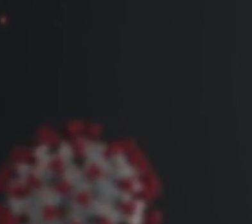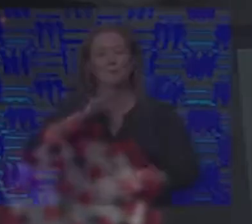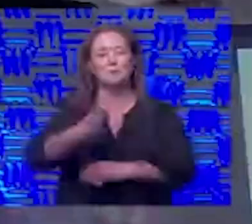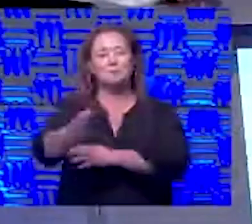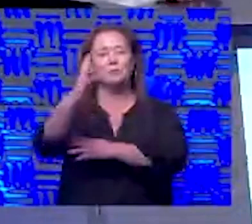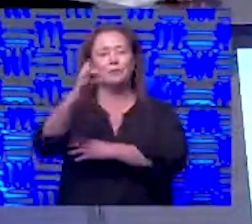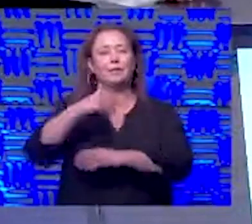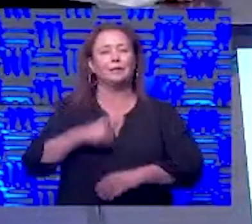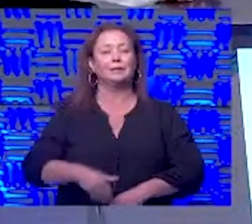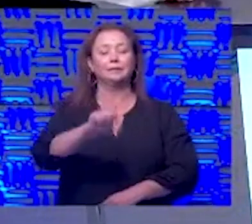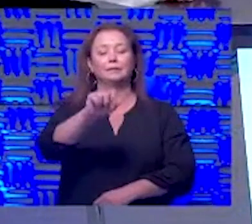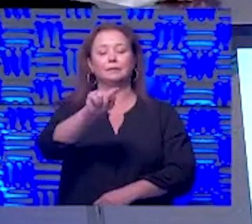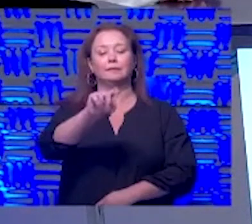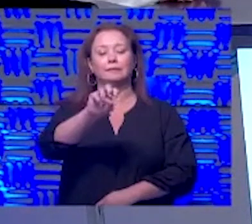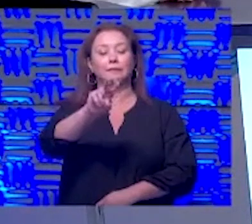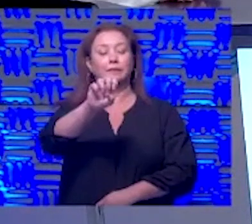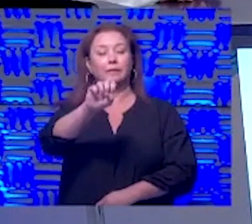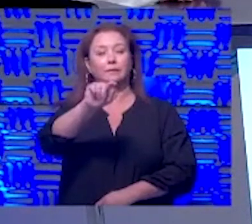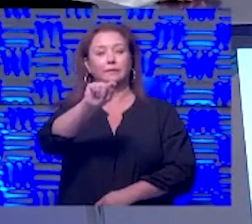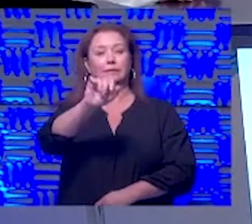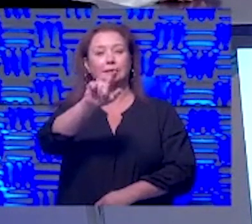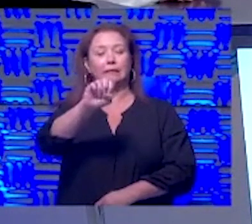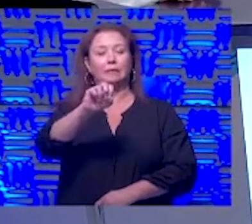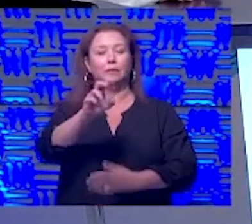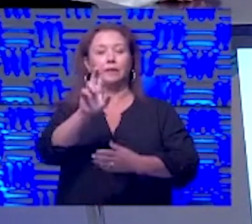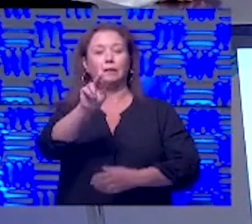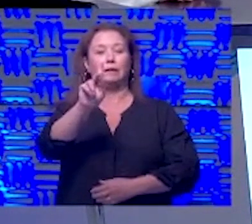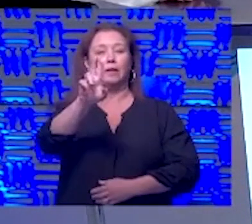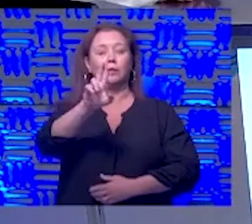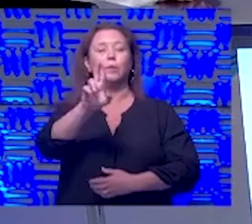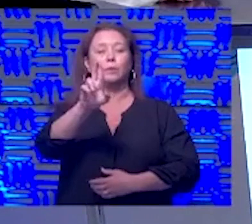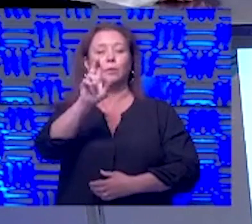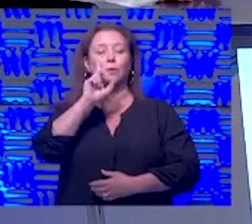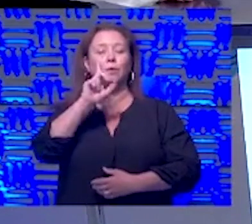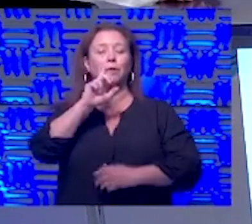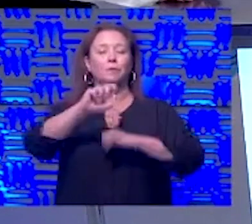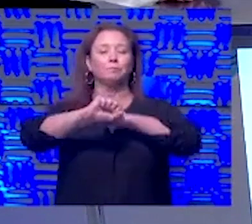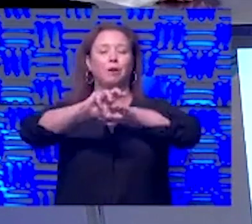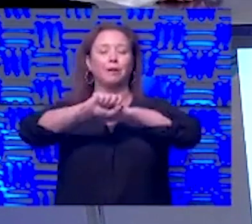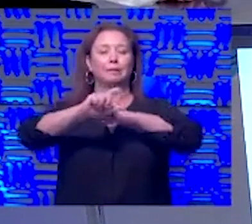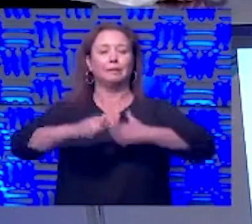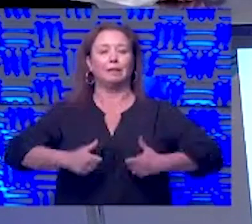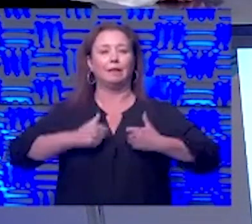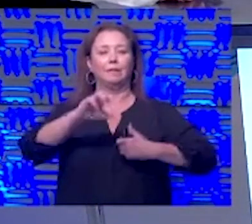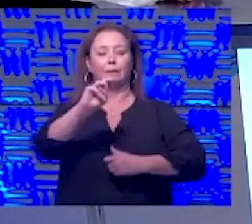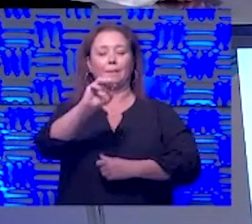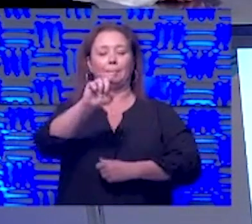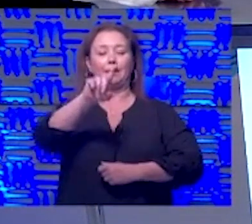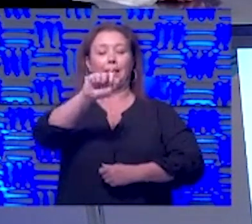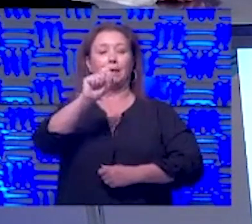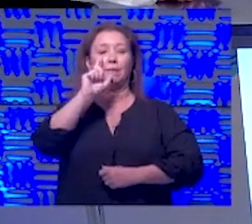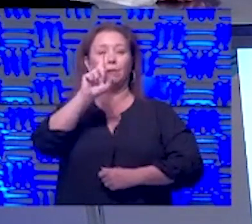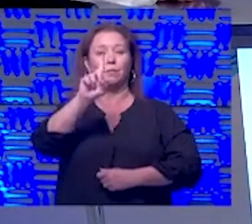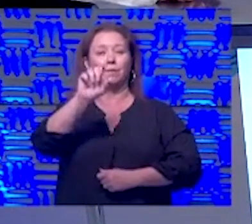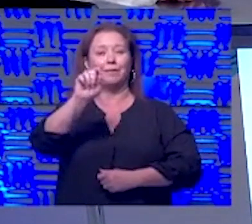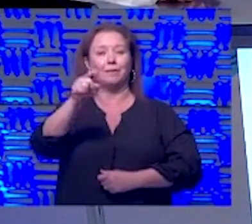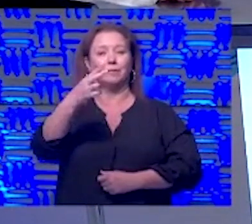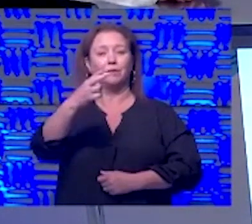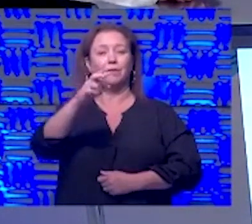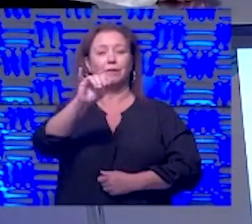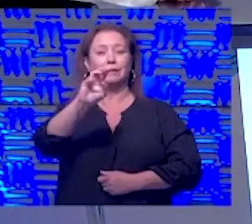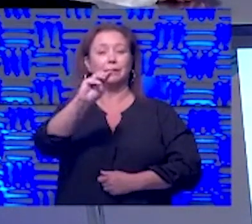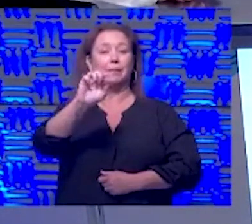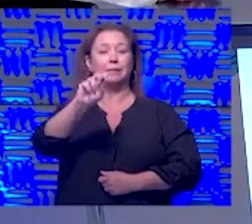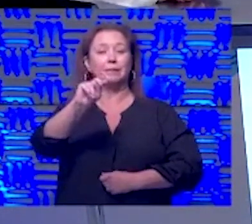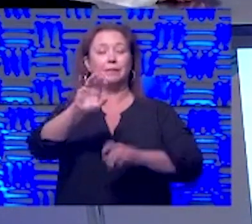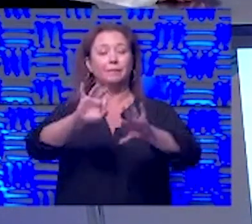Hey, good morning. This is Steve Stites, Chief Medical Officer at the University of Kansas Health System. We're broadcasting live in our media presentation from the Dulce Simons Family